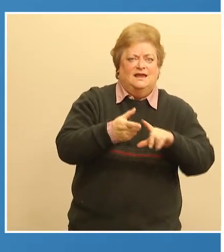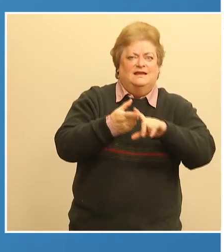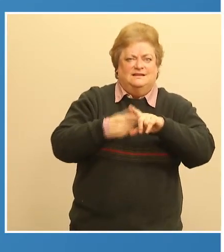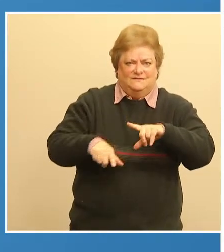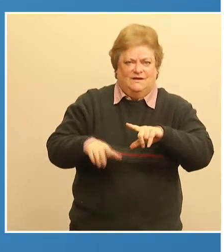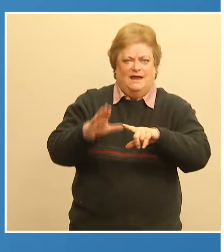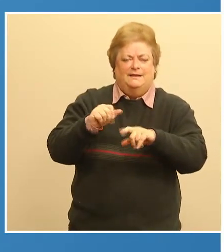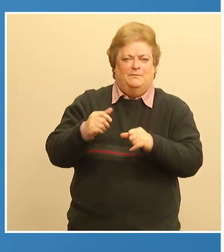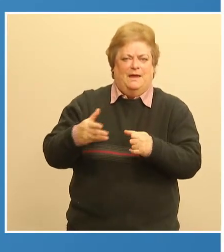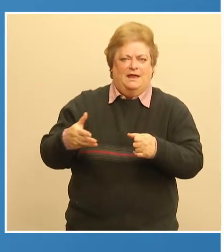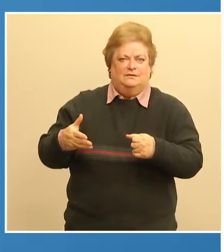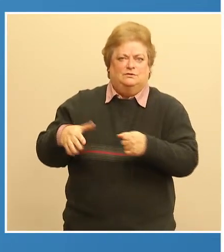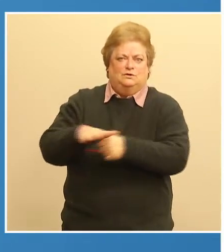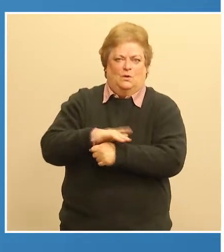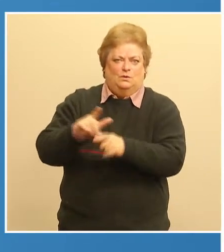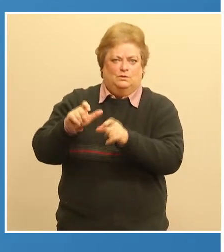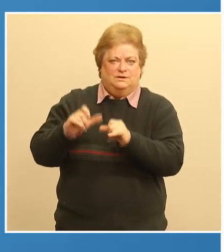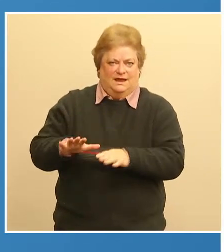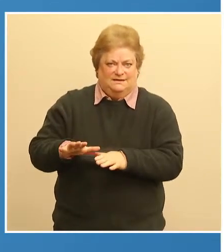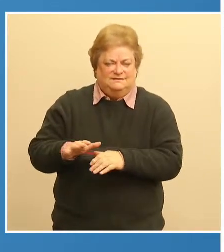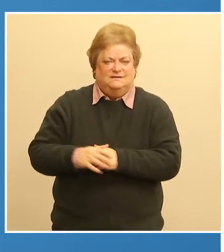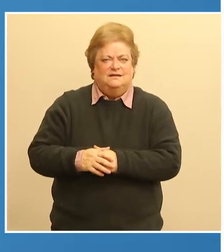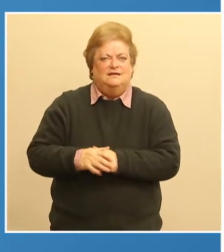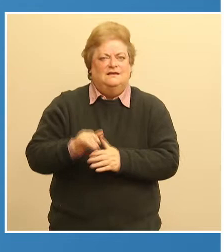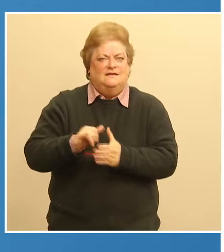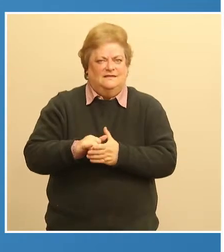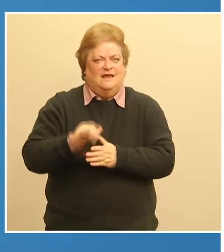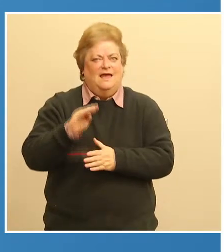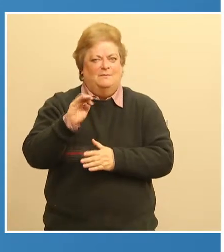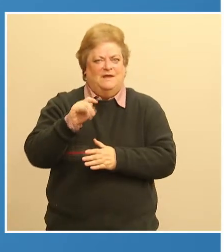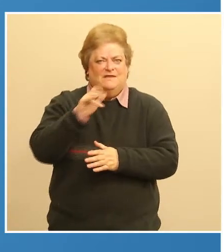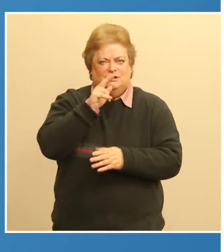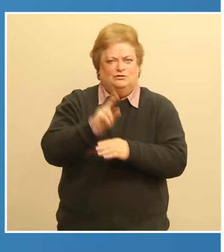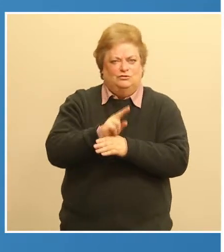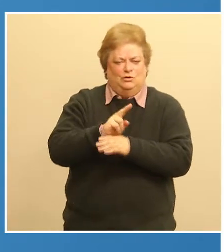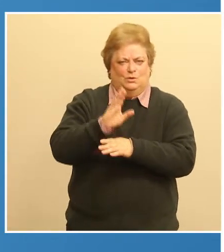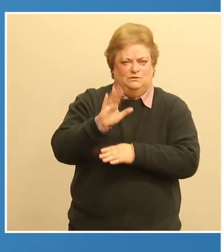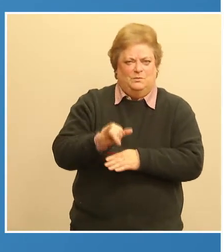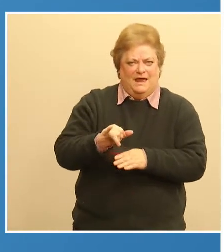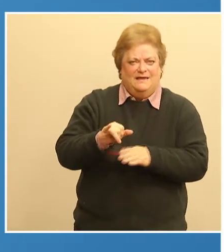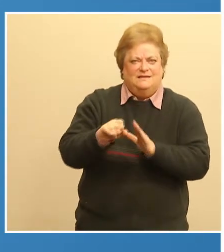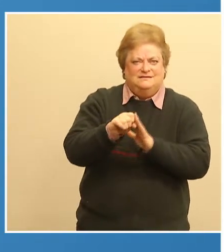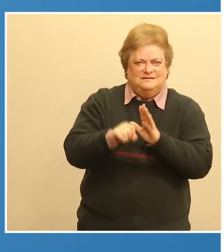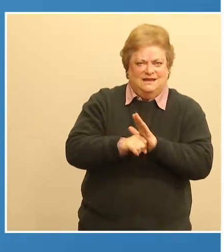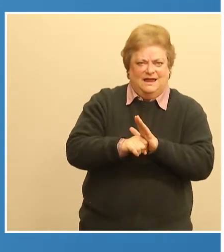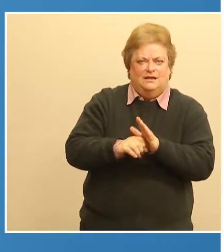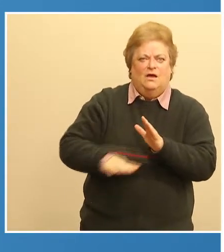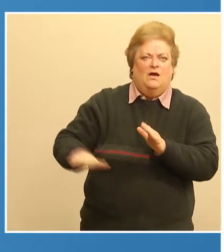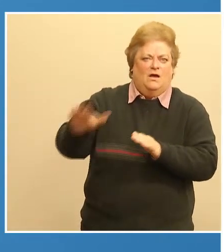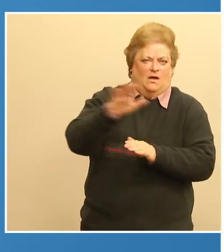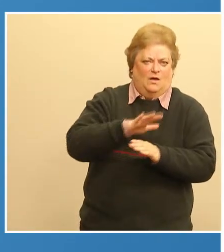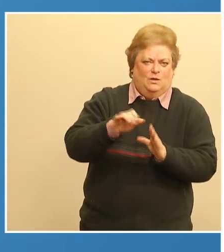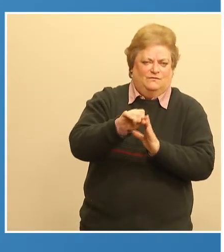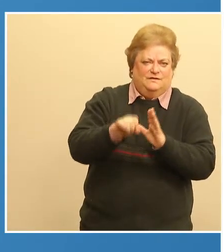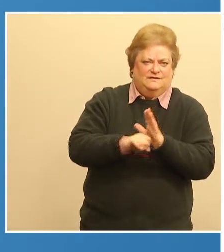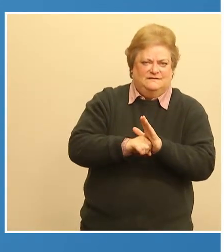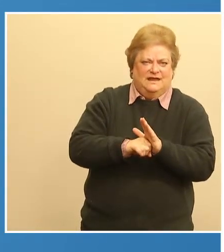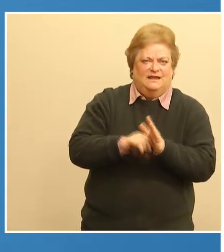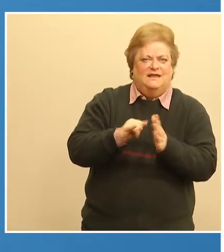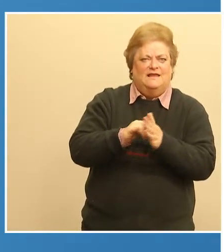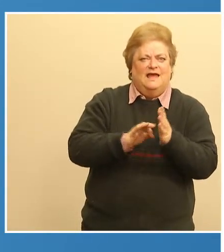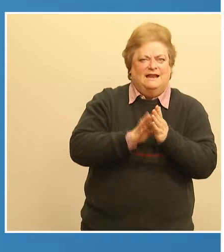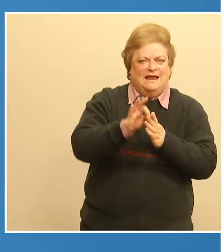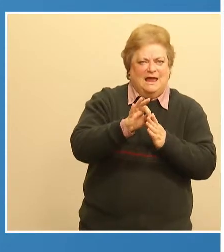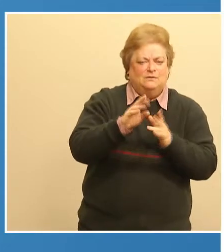number of total tests. This method, which is also used by the state and other local health jurisdictions around the state, does count people